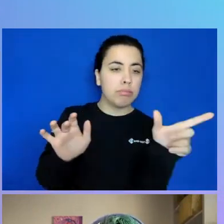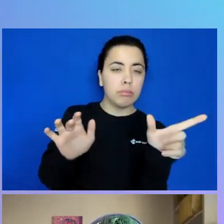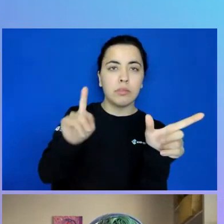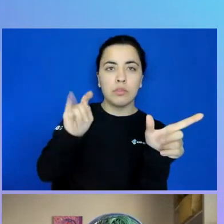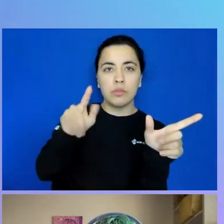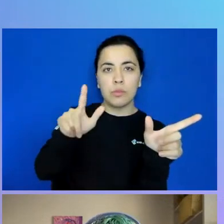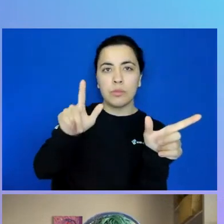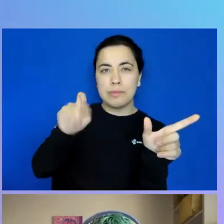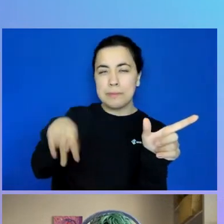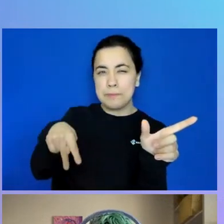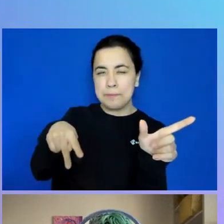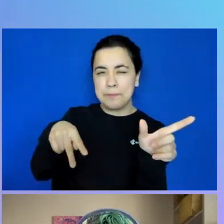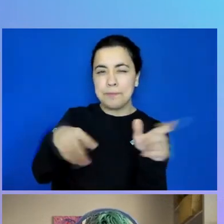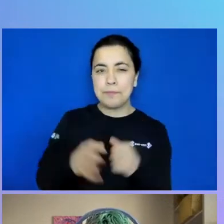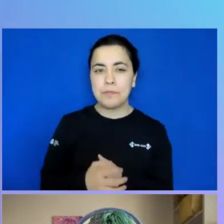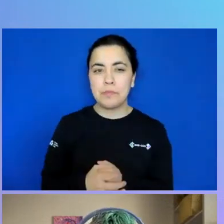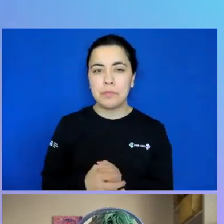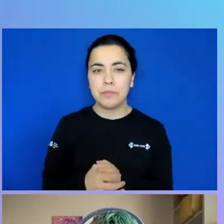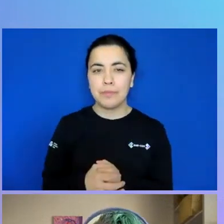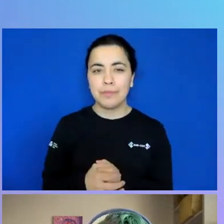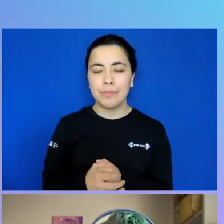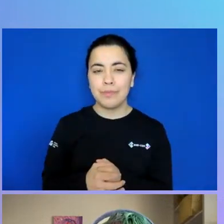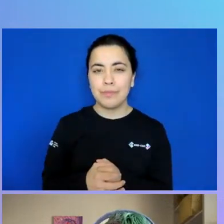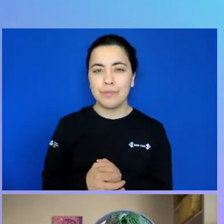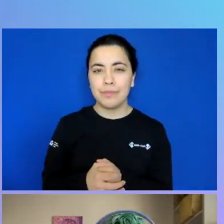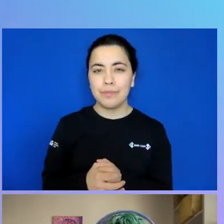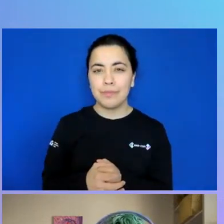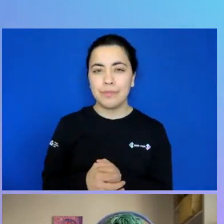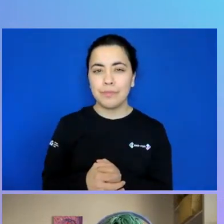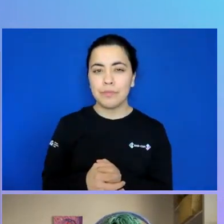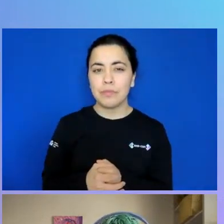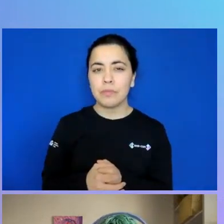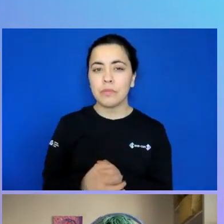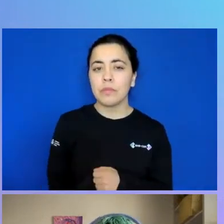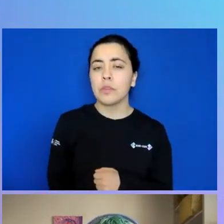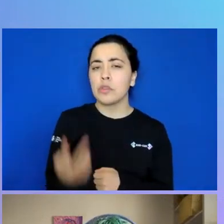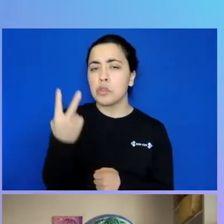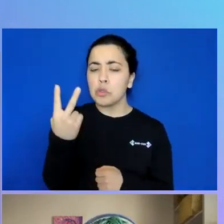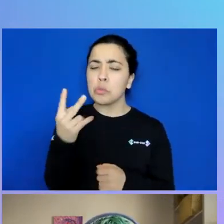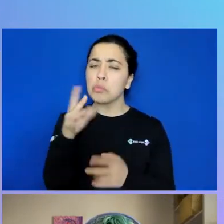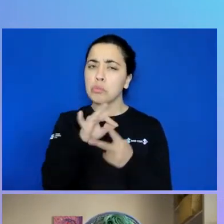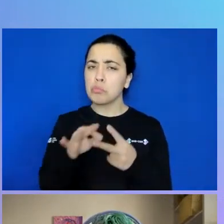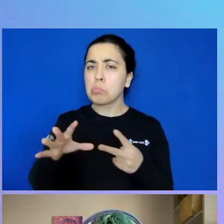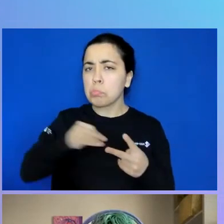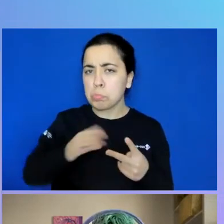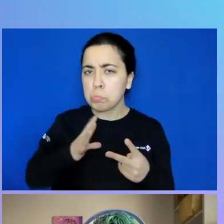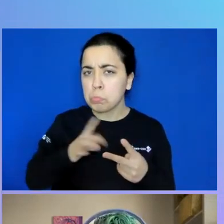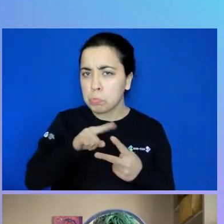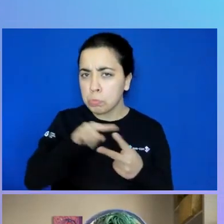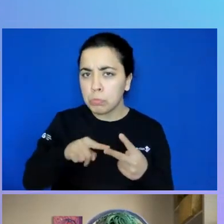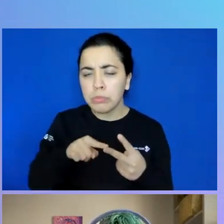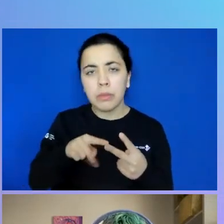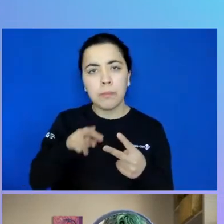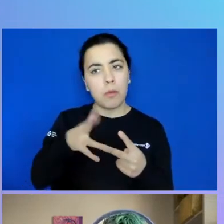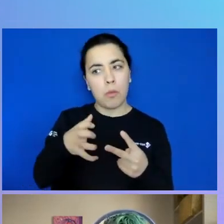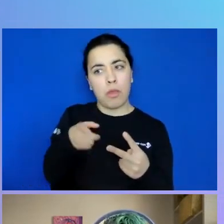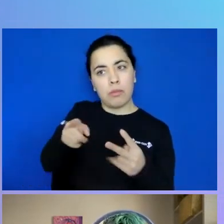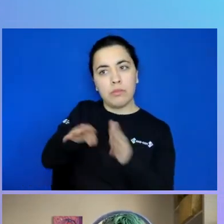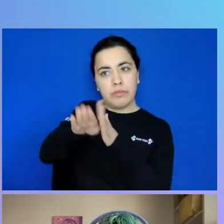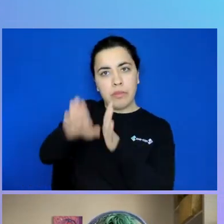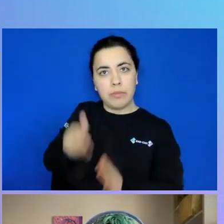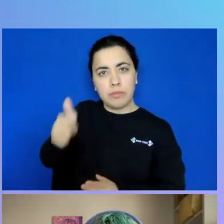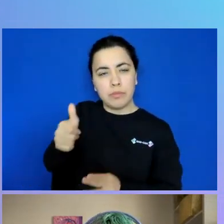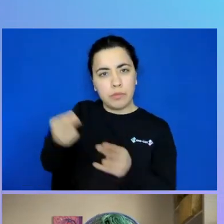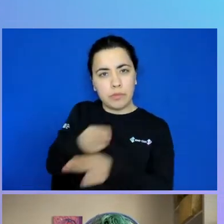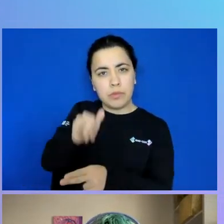And so the way that we allow because there's two reasonable options, we want to give our developers that are using the